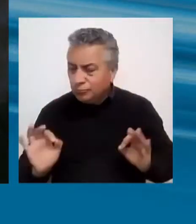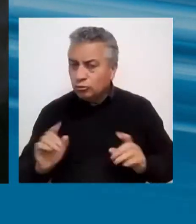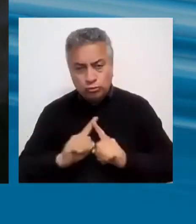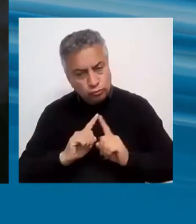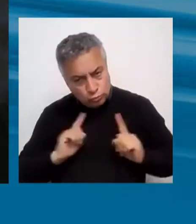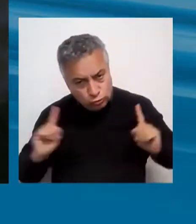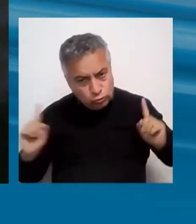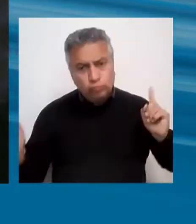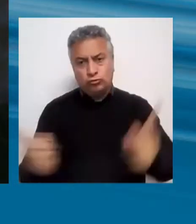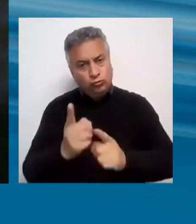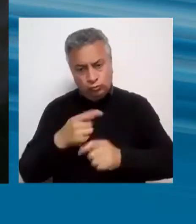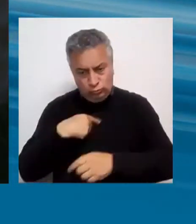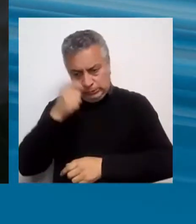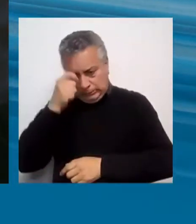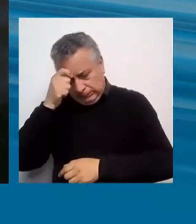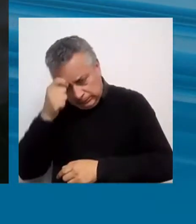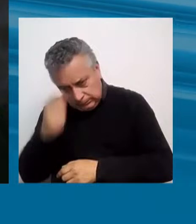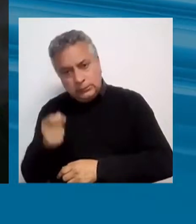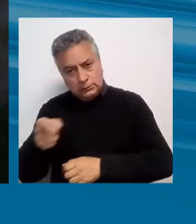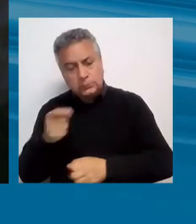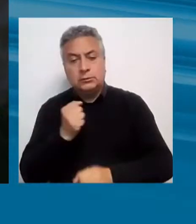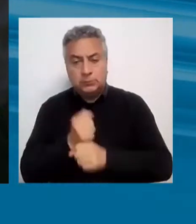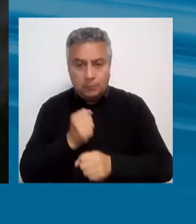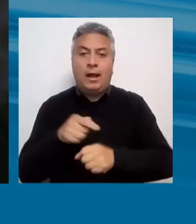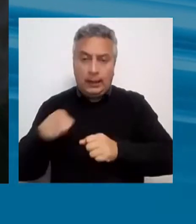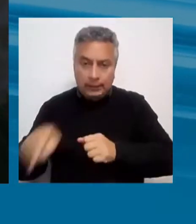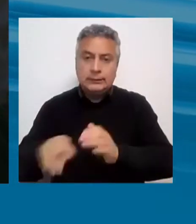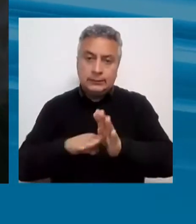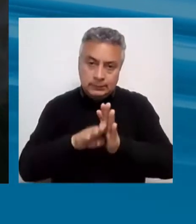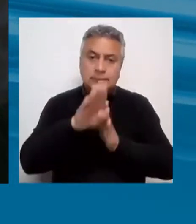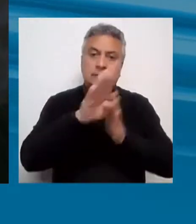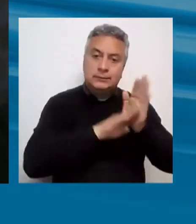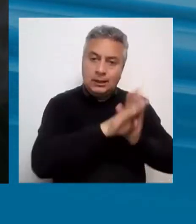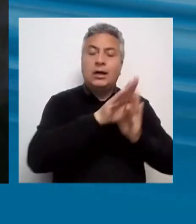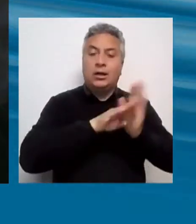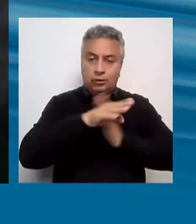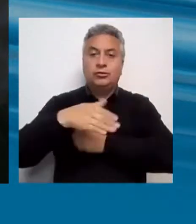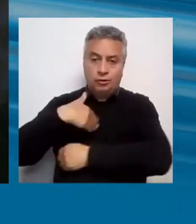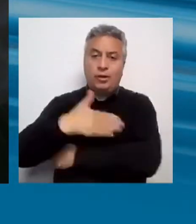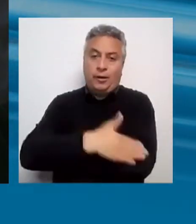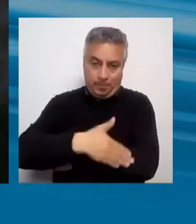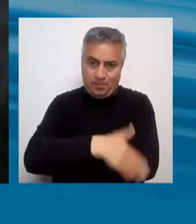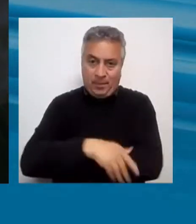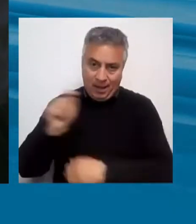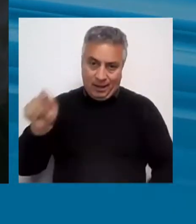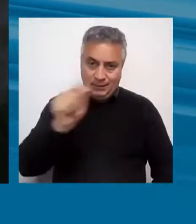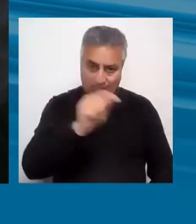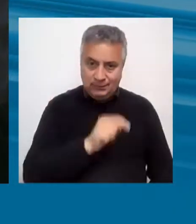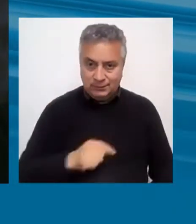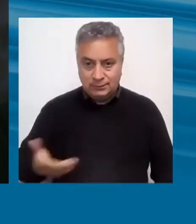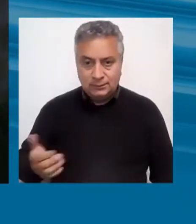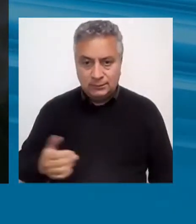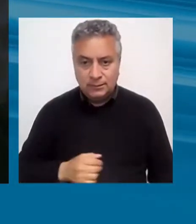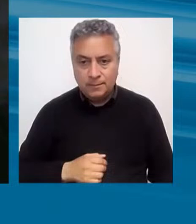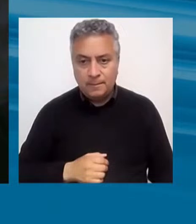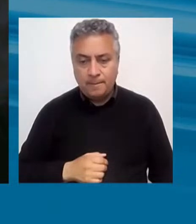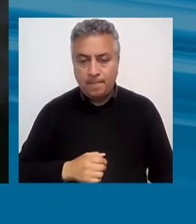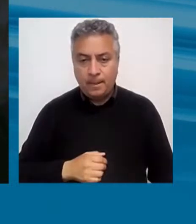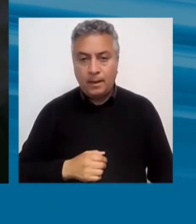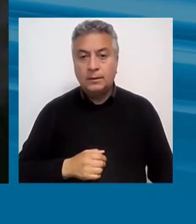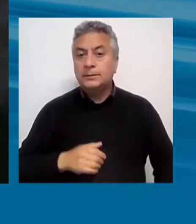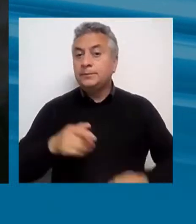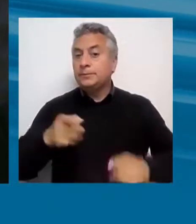sensitivity of all the stakeholders, all those that participate in the development of our countries.